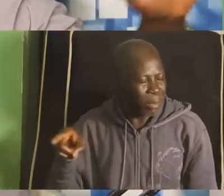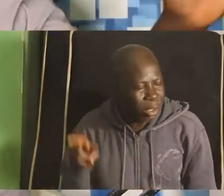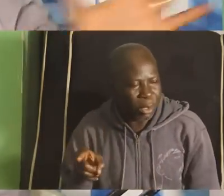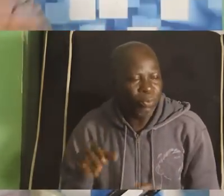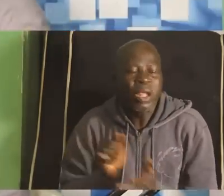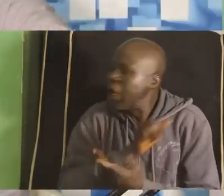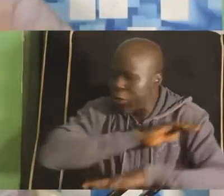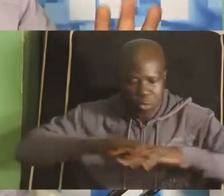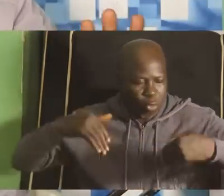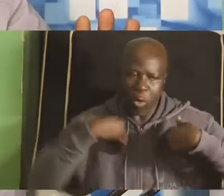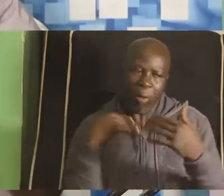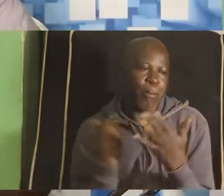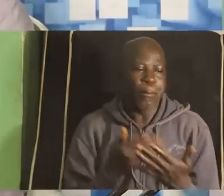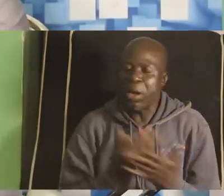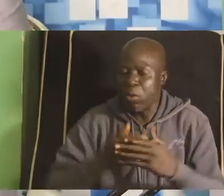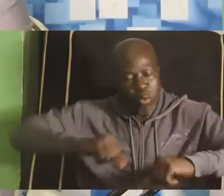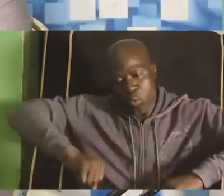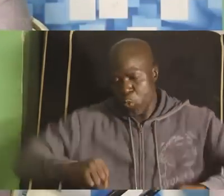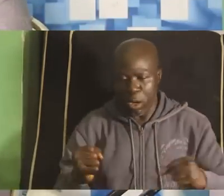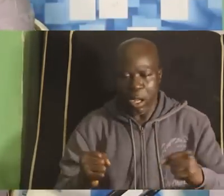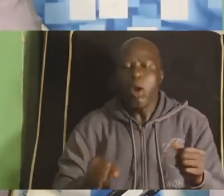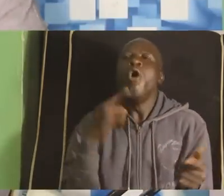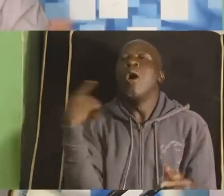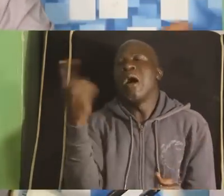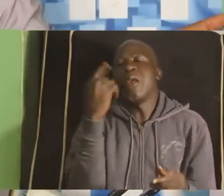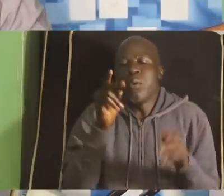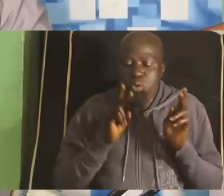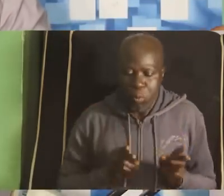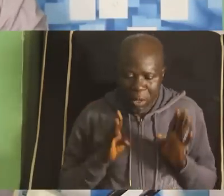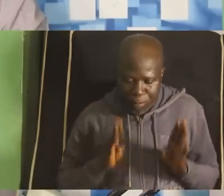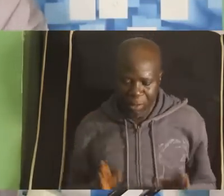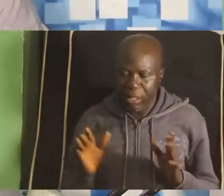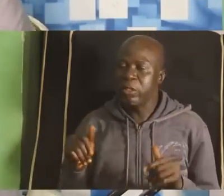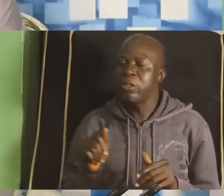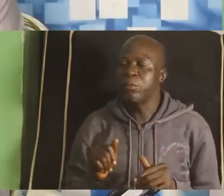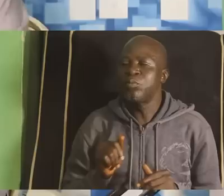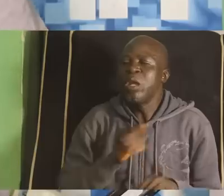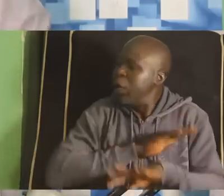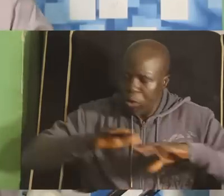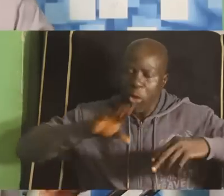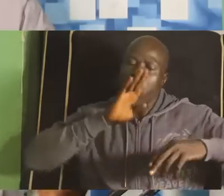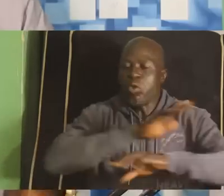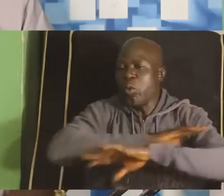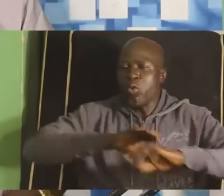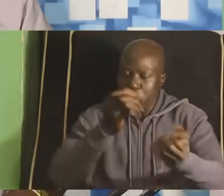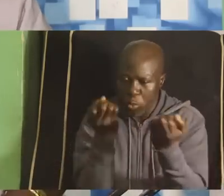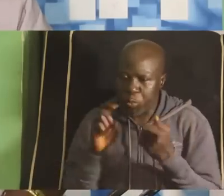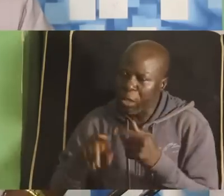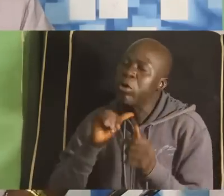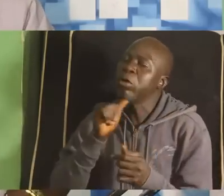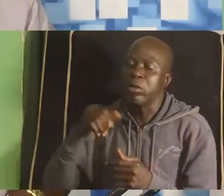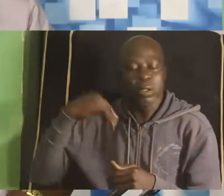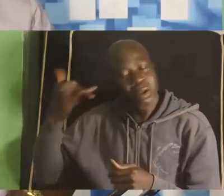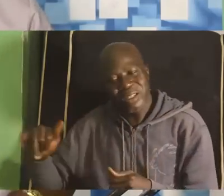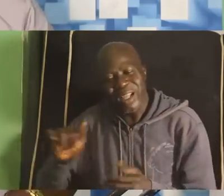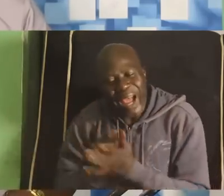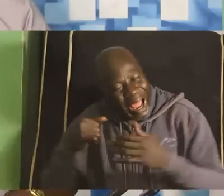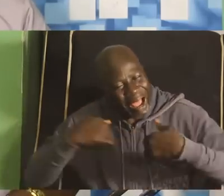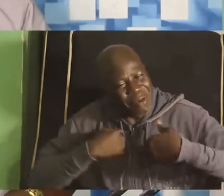Who could be a better cocoon? I don't have any power. In your last. I am just another cocoon. And you, then cocoon. The one that is not I